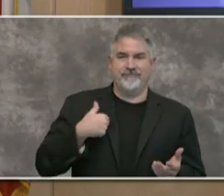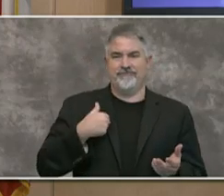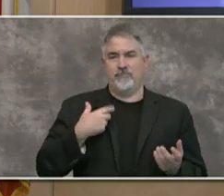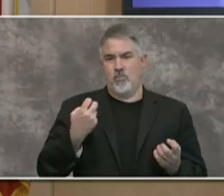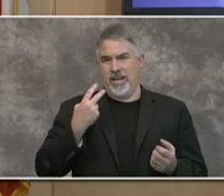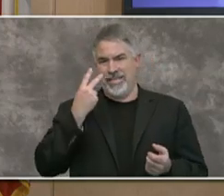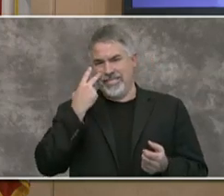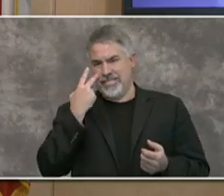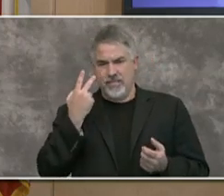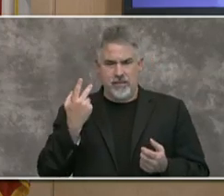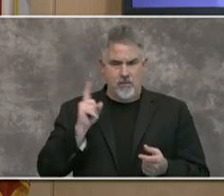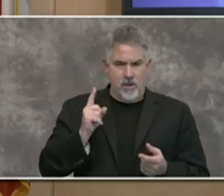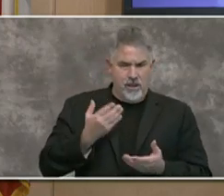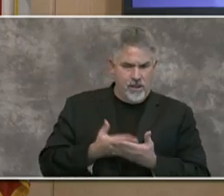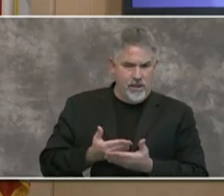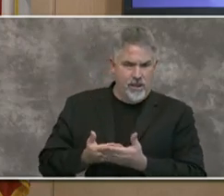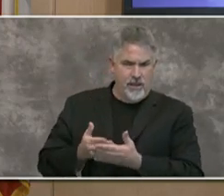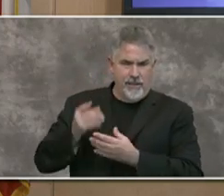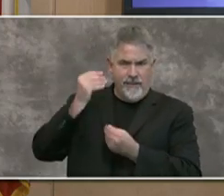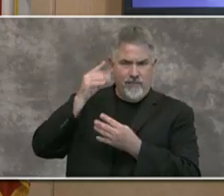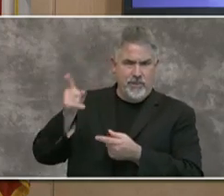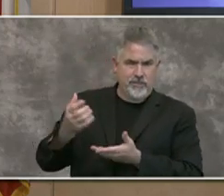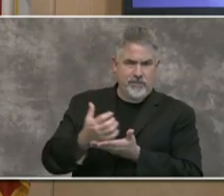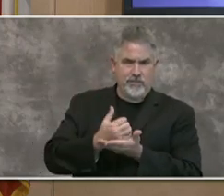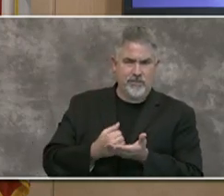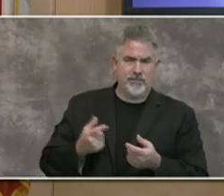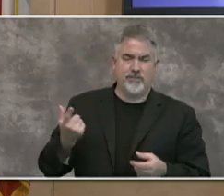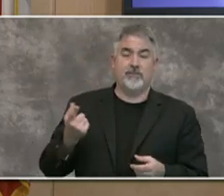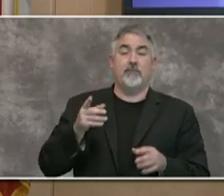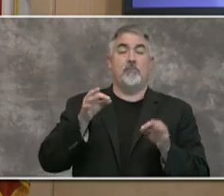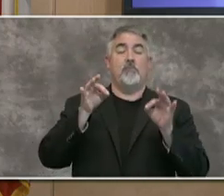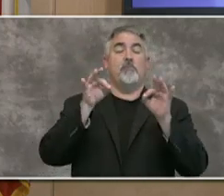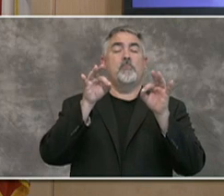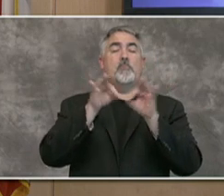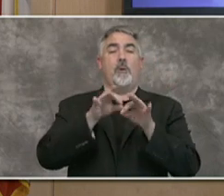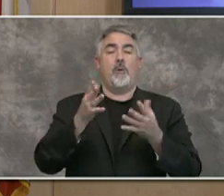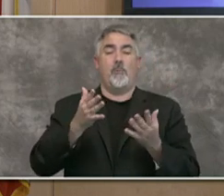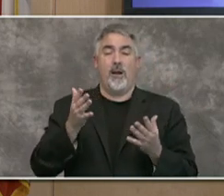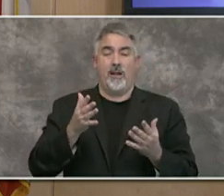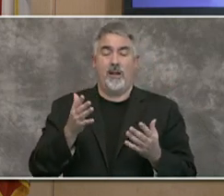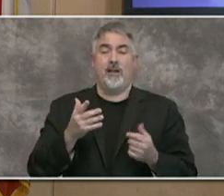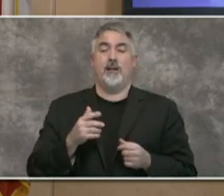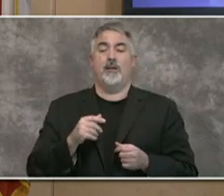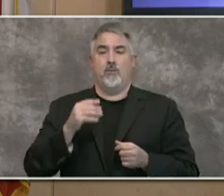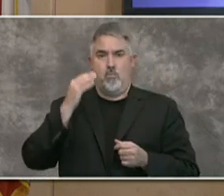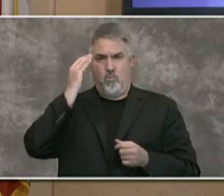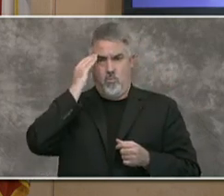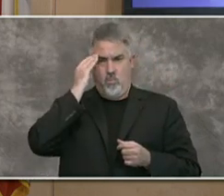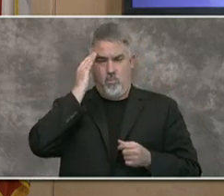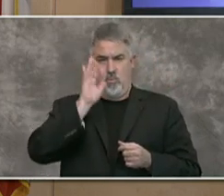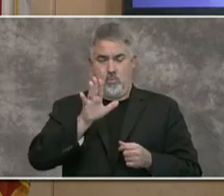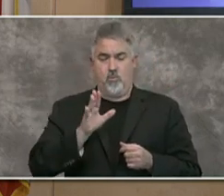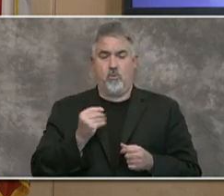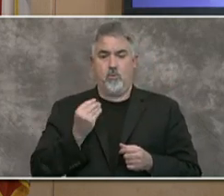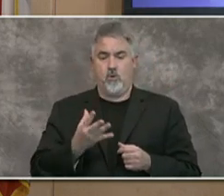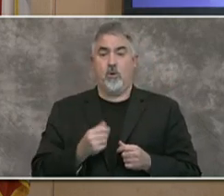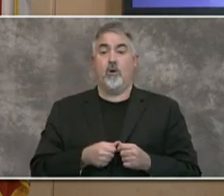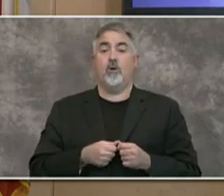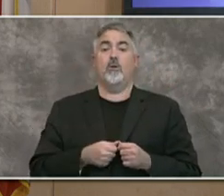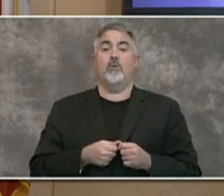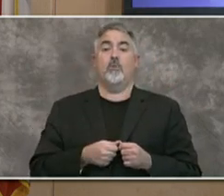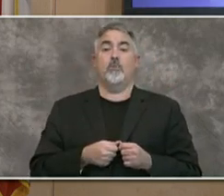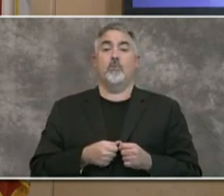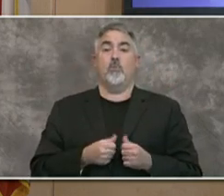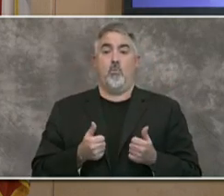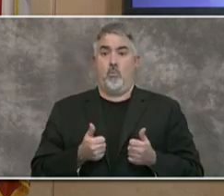But I think one of the most important things is that it's important to know which employee needs which kind